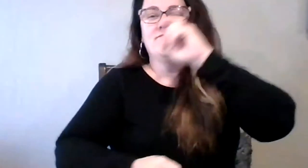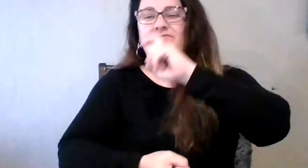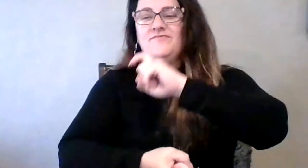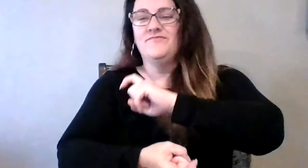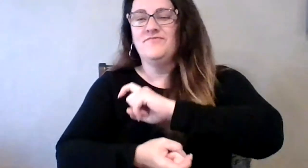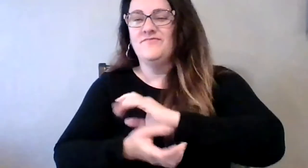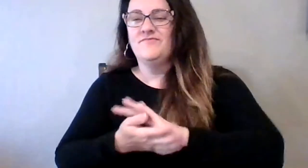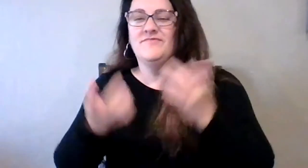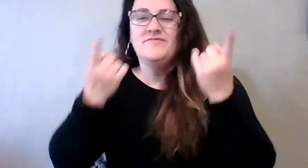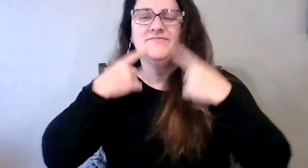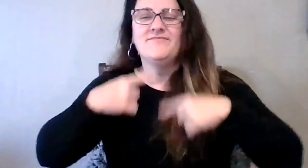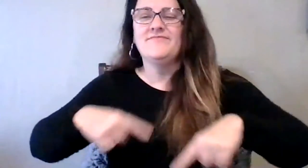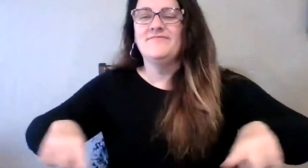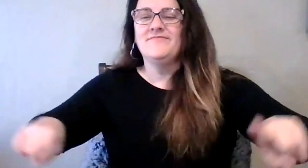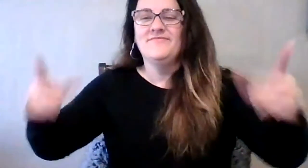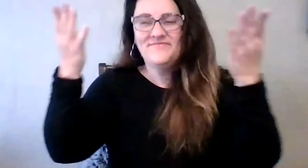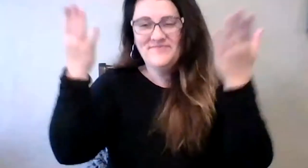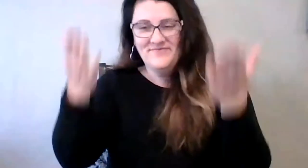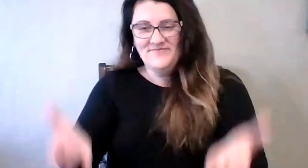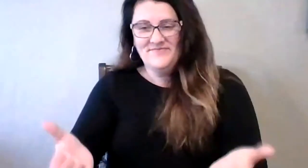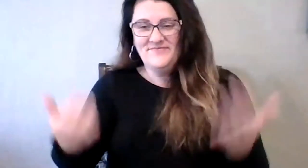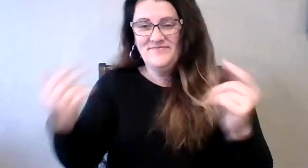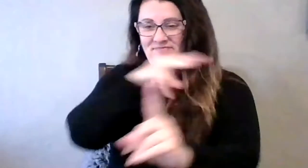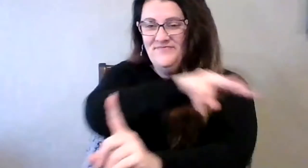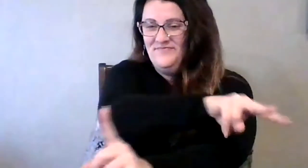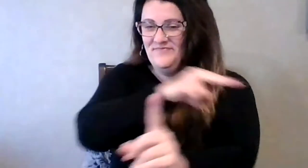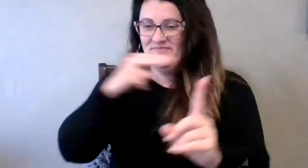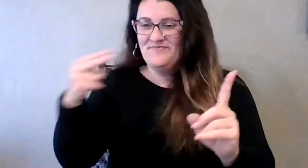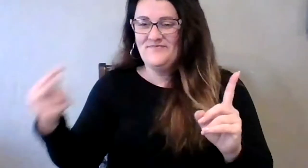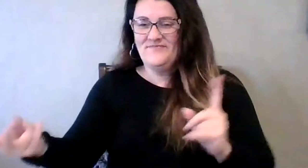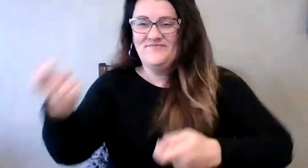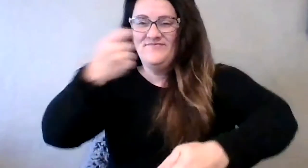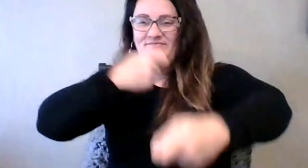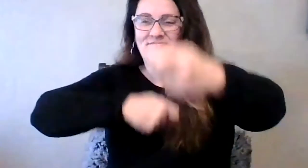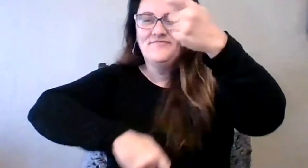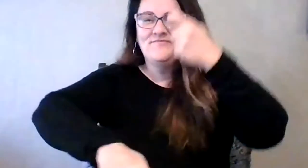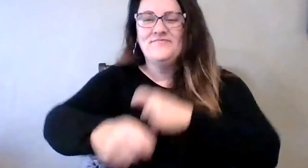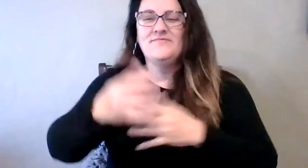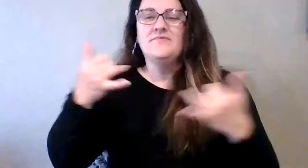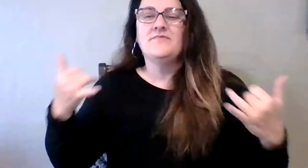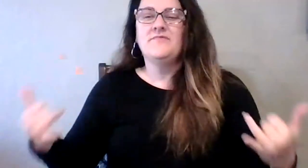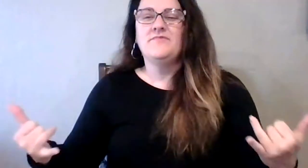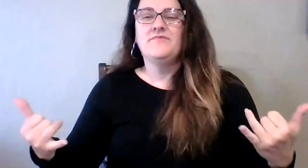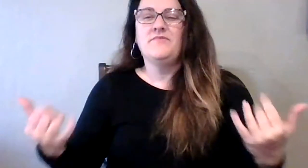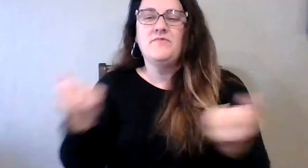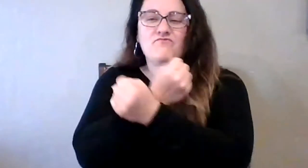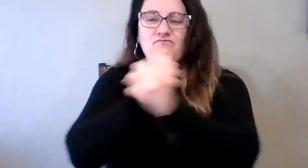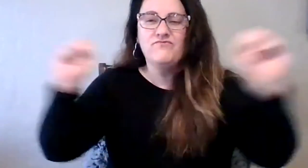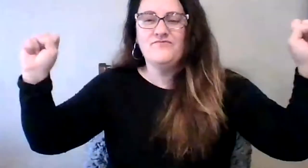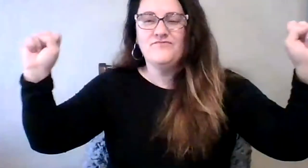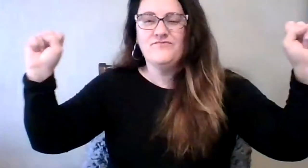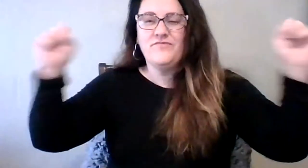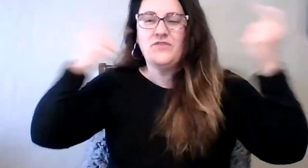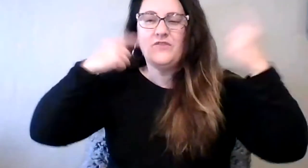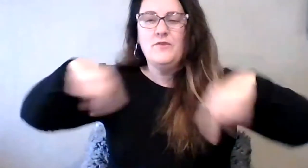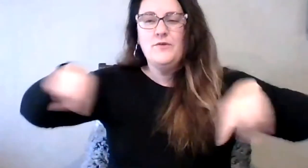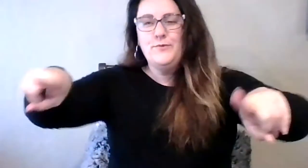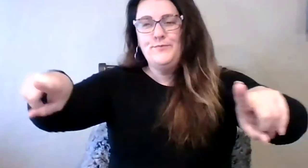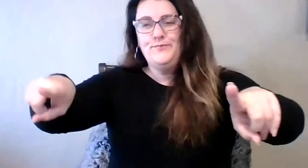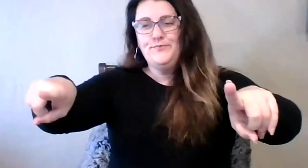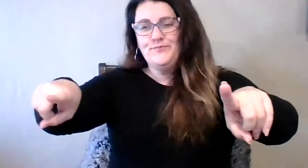Yes, finally the tables are starting to turn, talking about a revolution. Oh